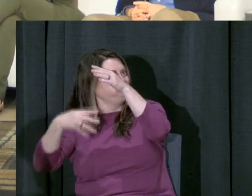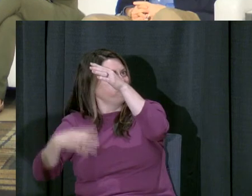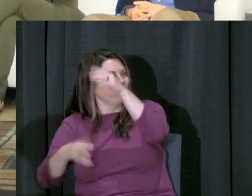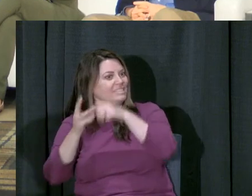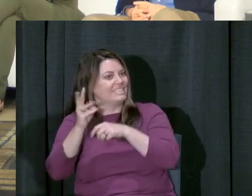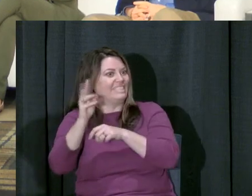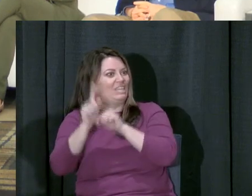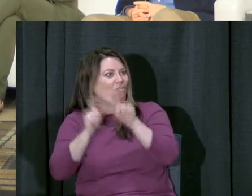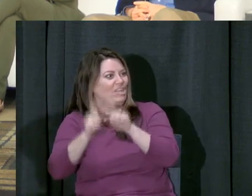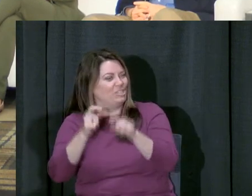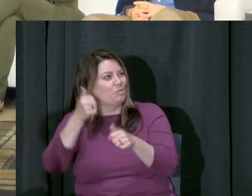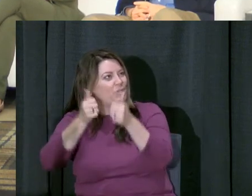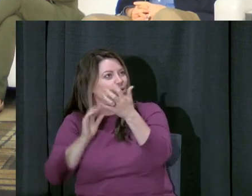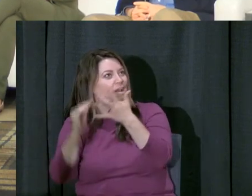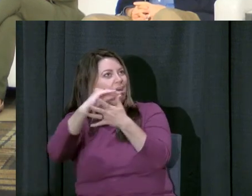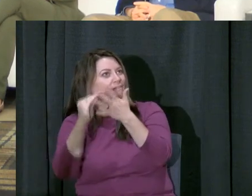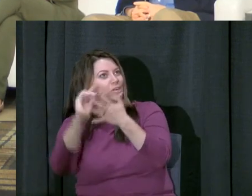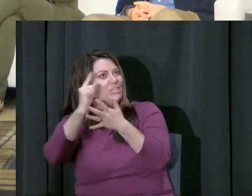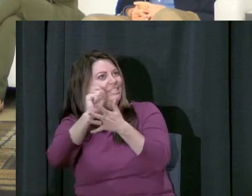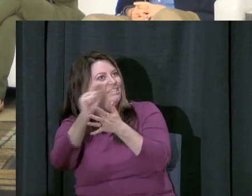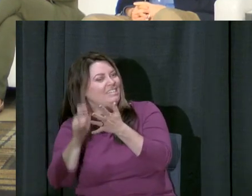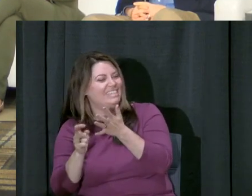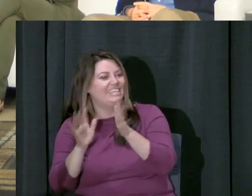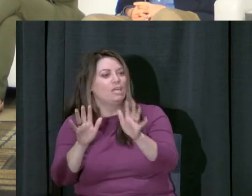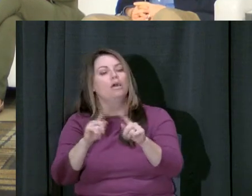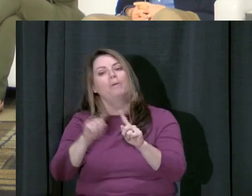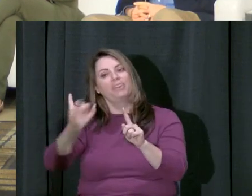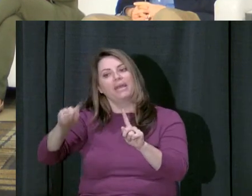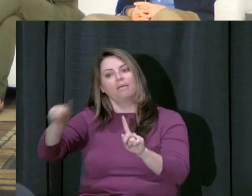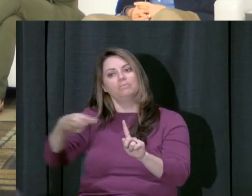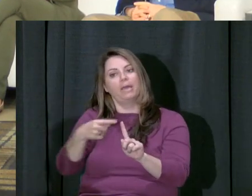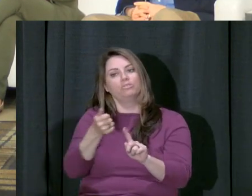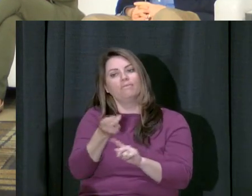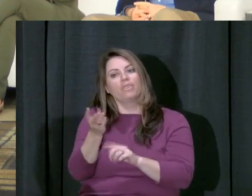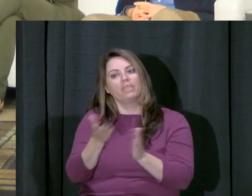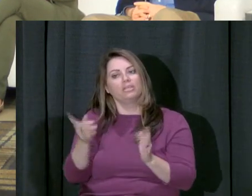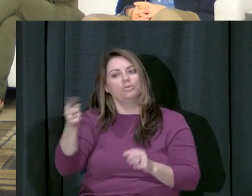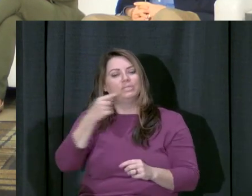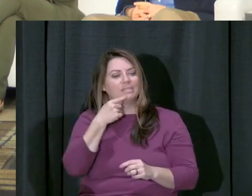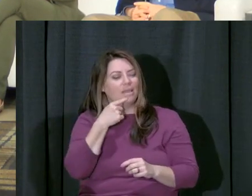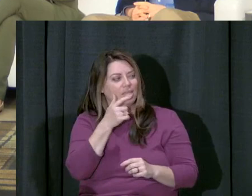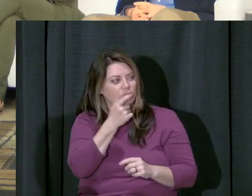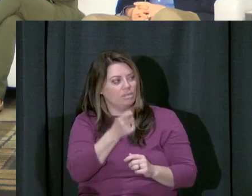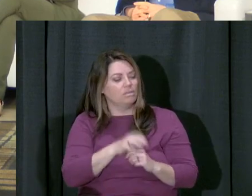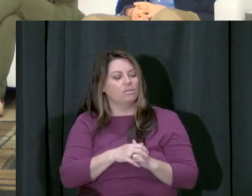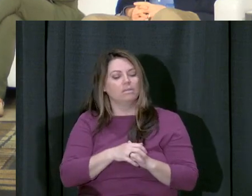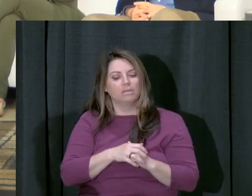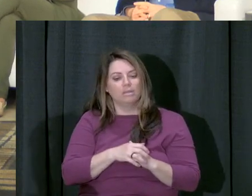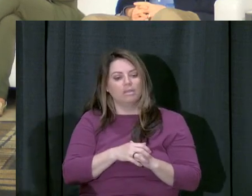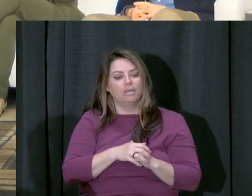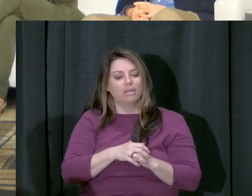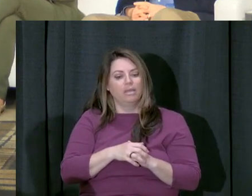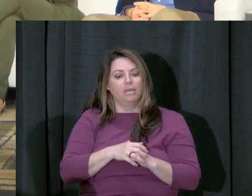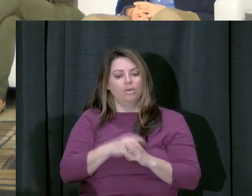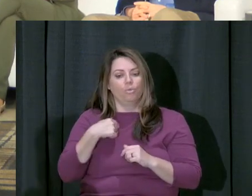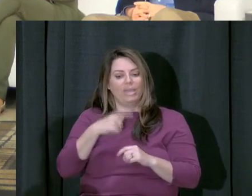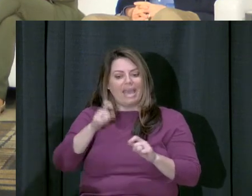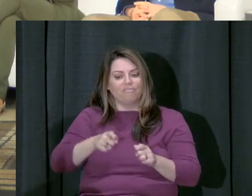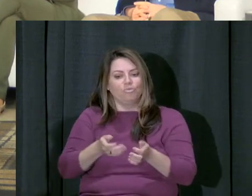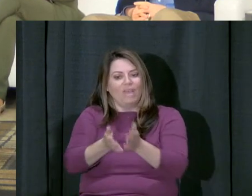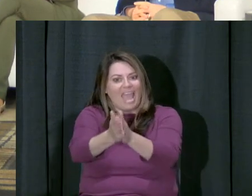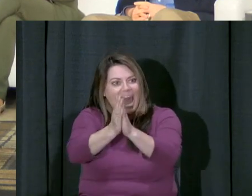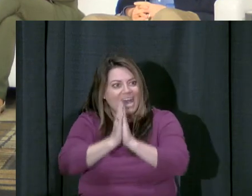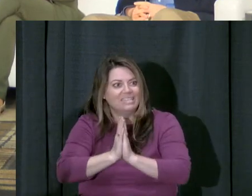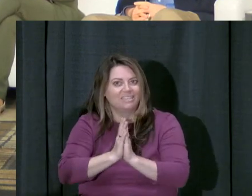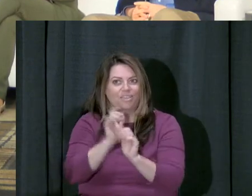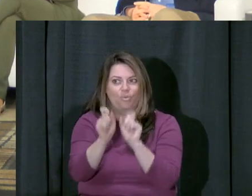how to get them in the right order? But it does come back to a couple of things you said from the beginning. One is we have to ask questions. We have to, you know, to really